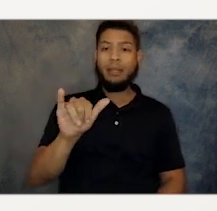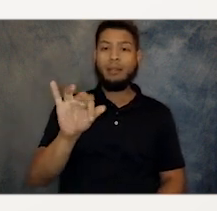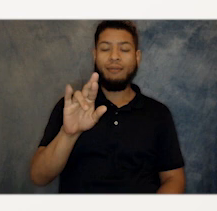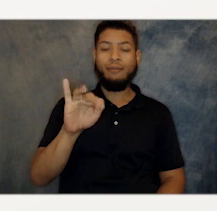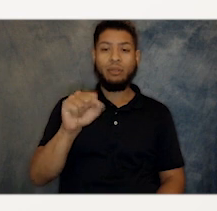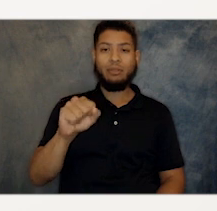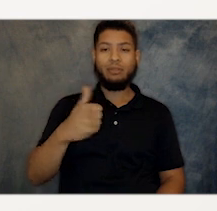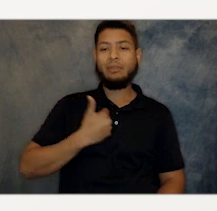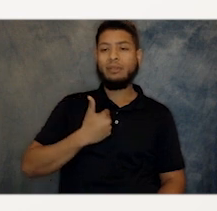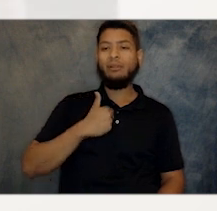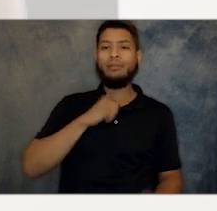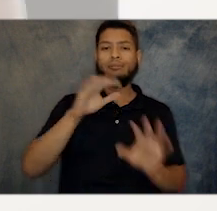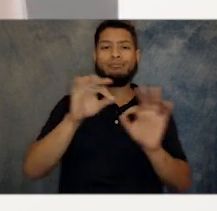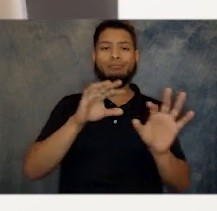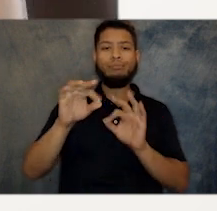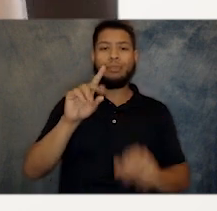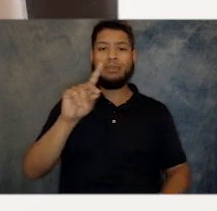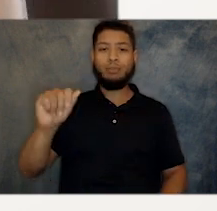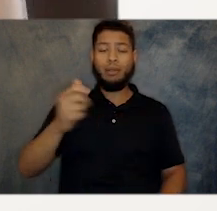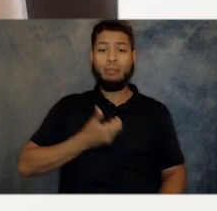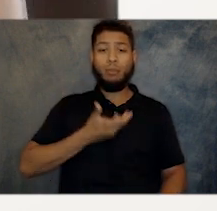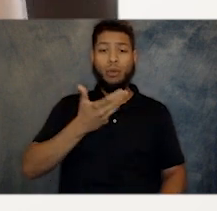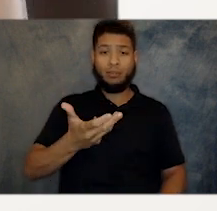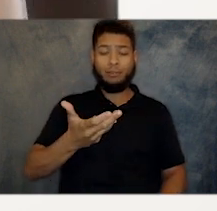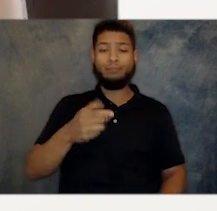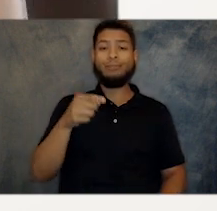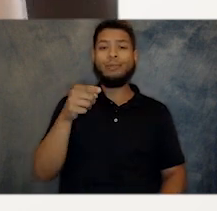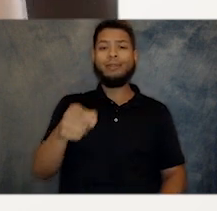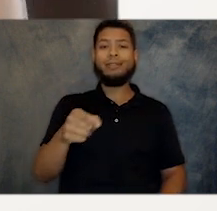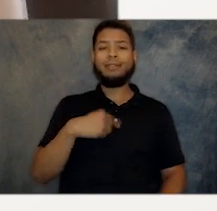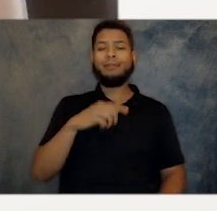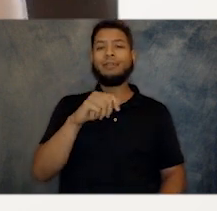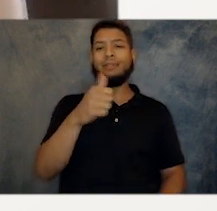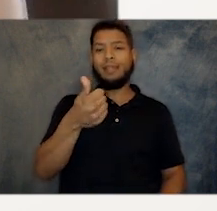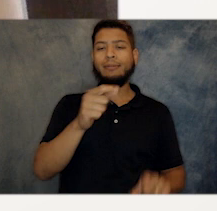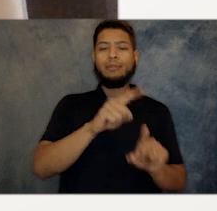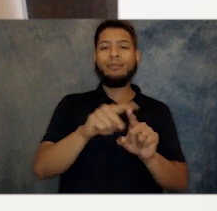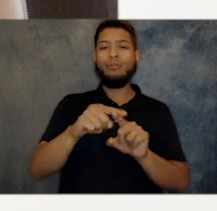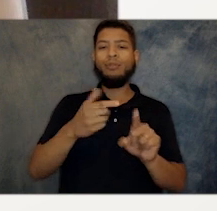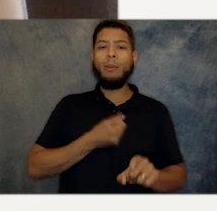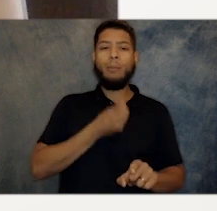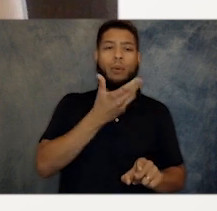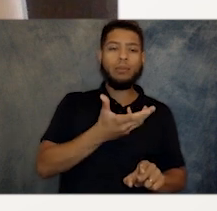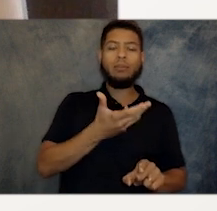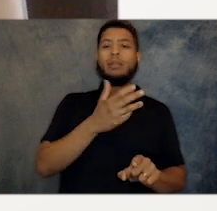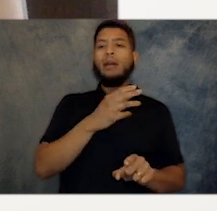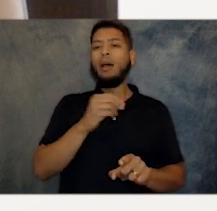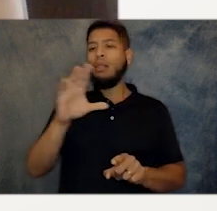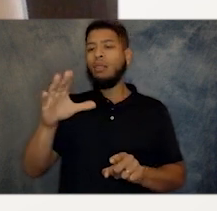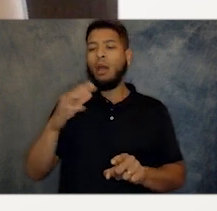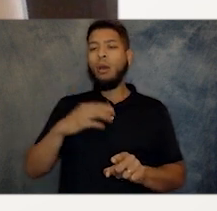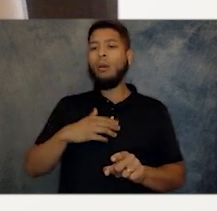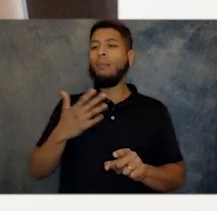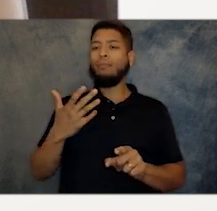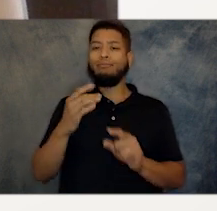I'm Kenny Fries, curator of Disability Poetics, a video series of 10 readings and interviews with contemporary